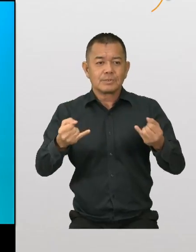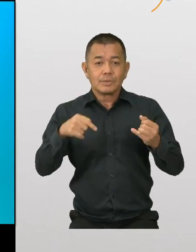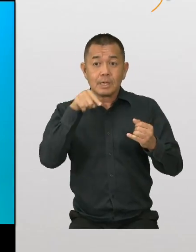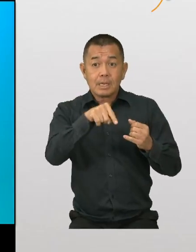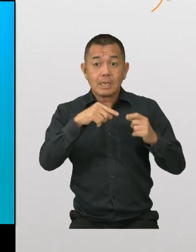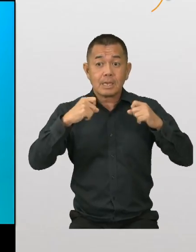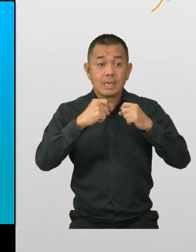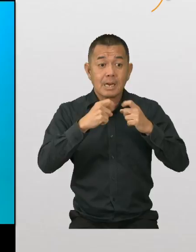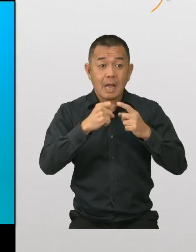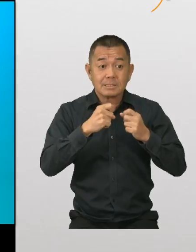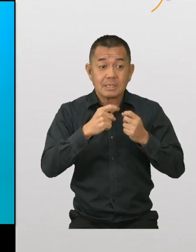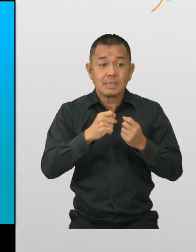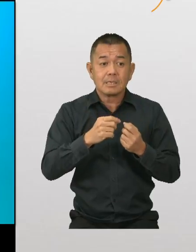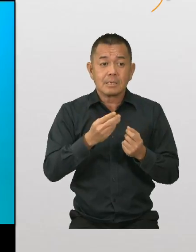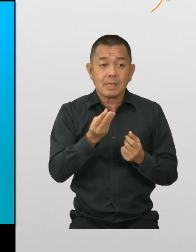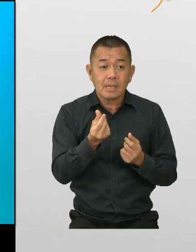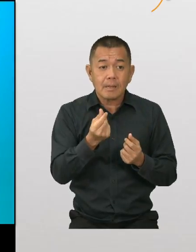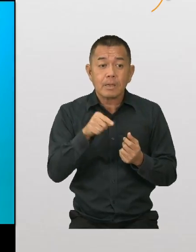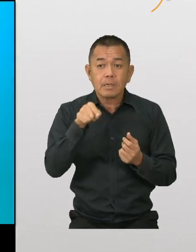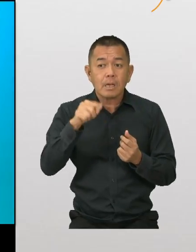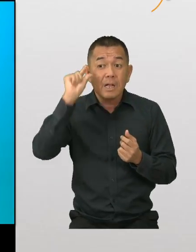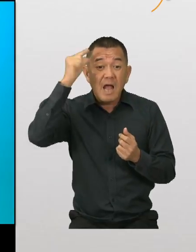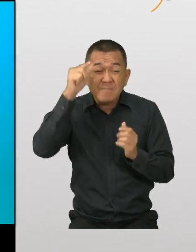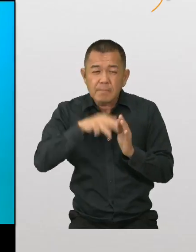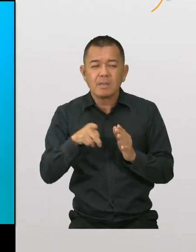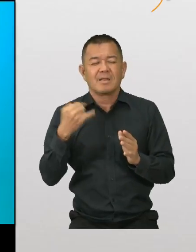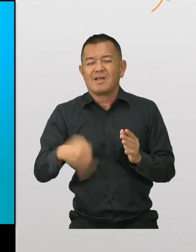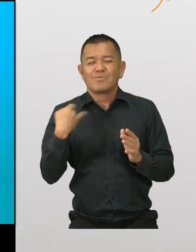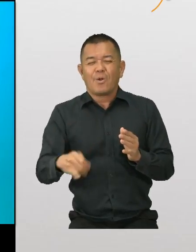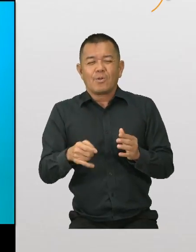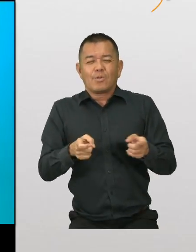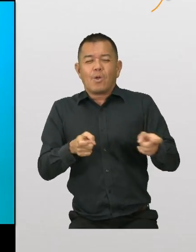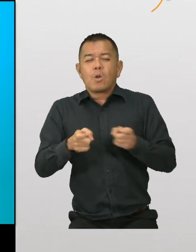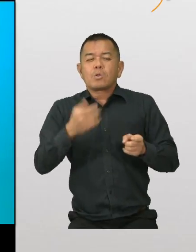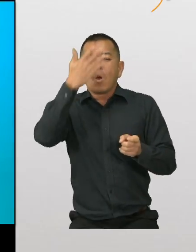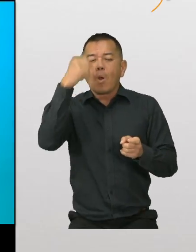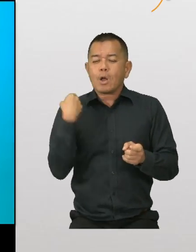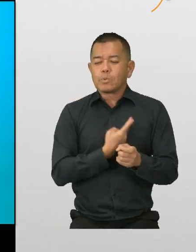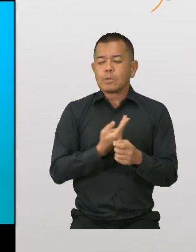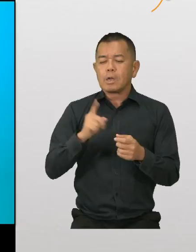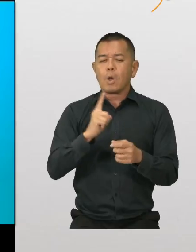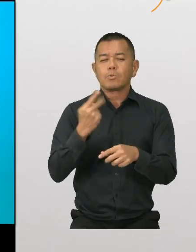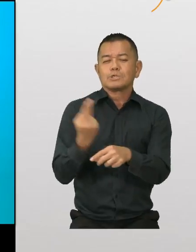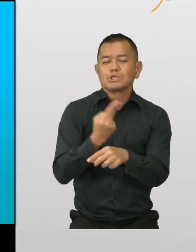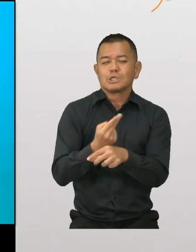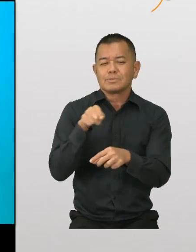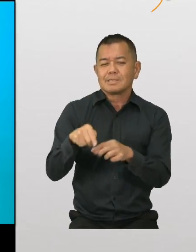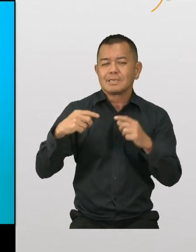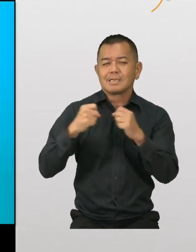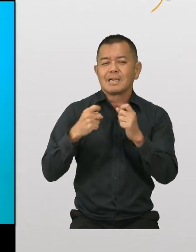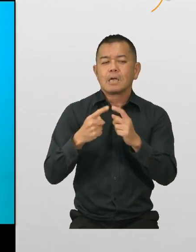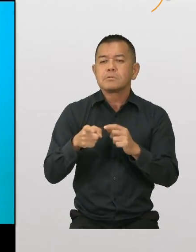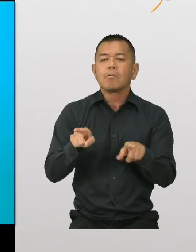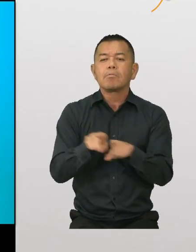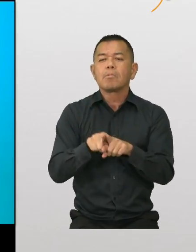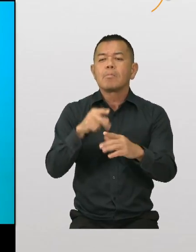that the government can control because we generate most of our electricity using natural gas and we import all of our natural gas. The prices